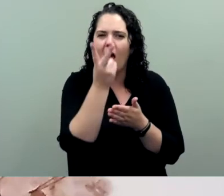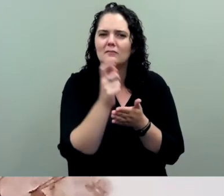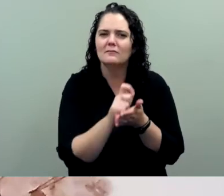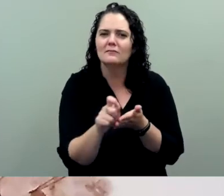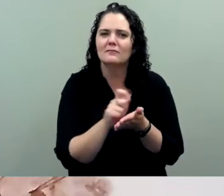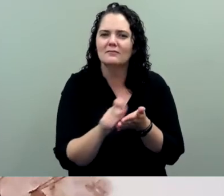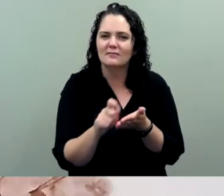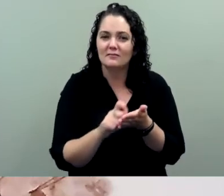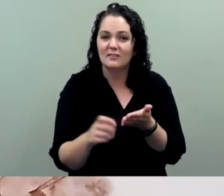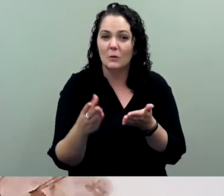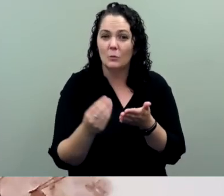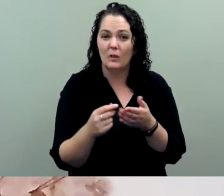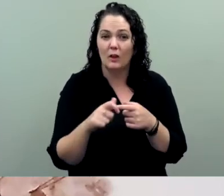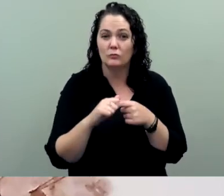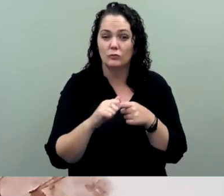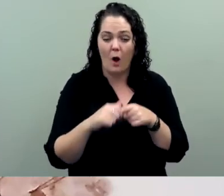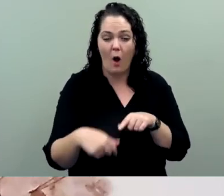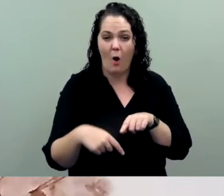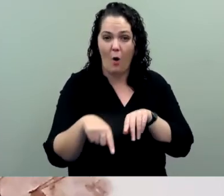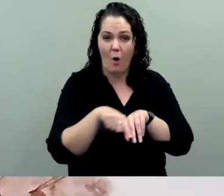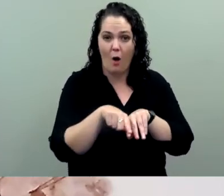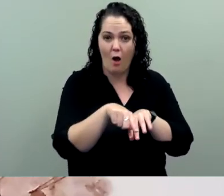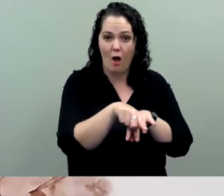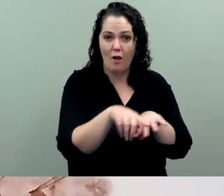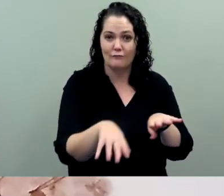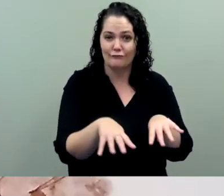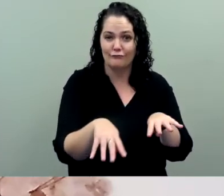share that one. All right, now I know that